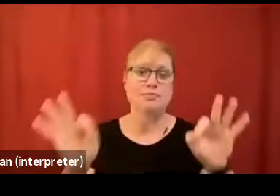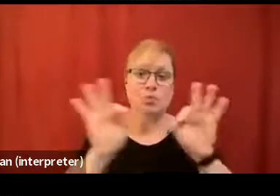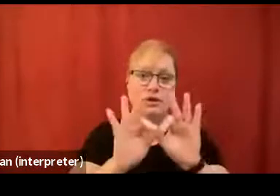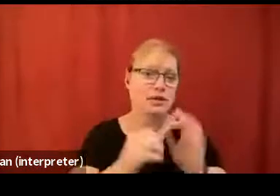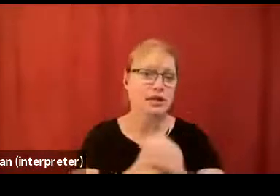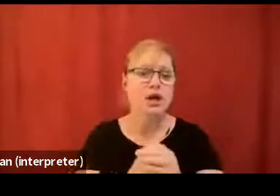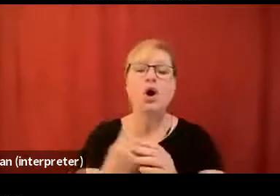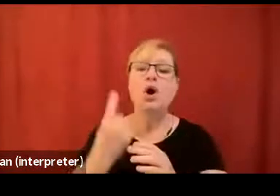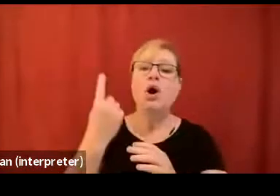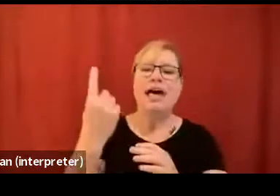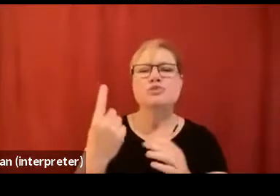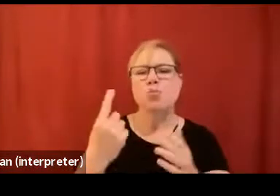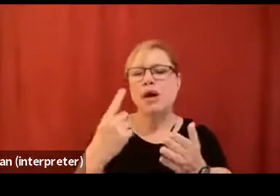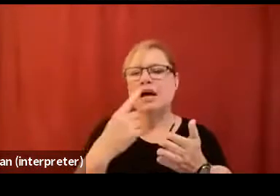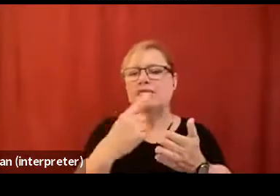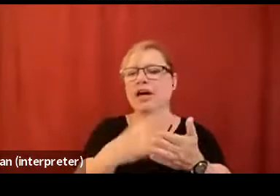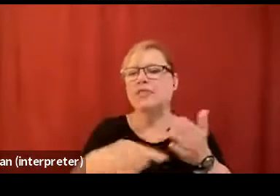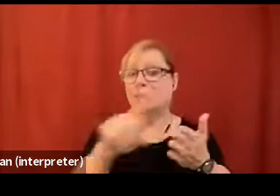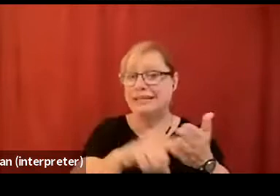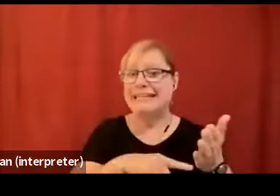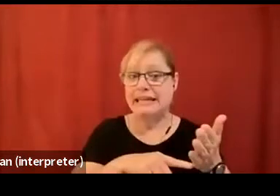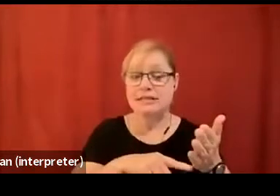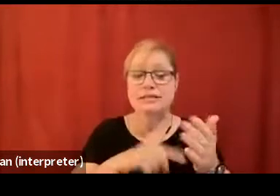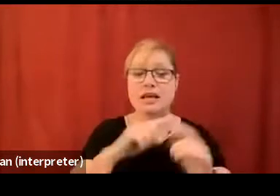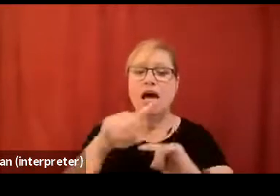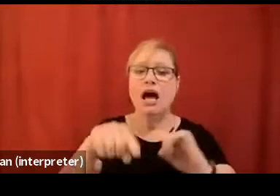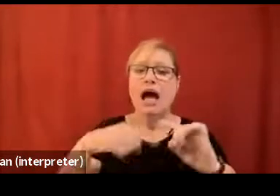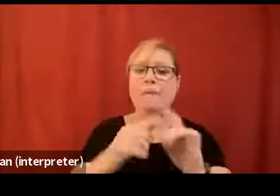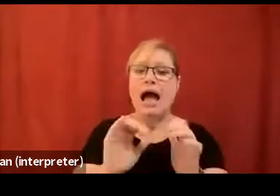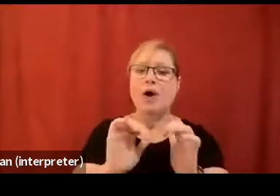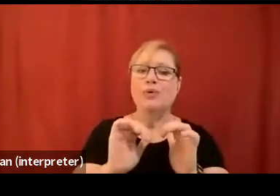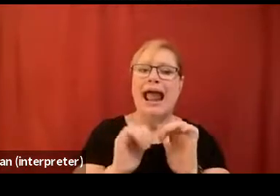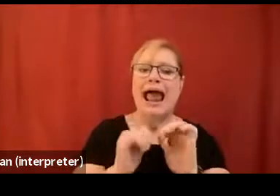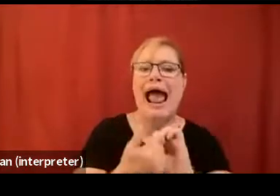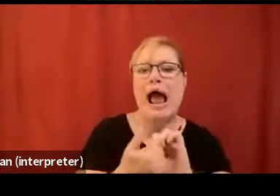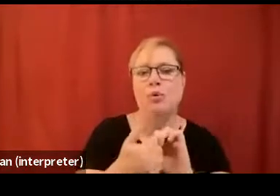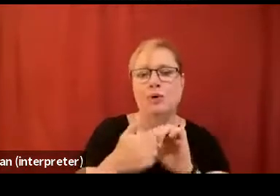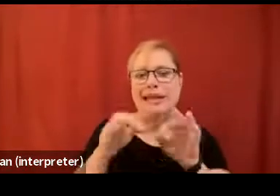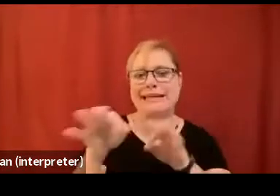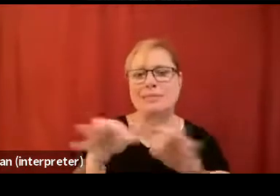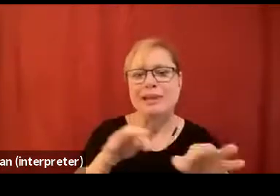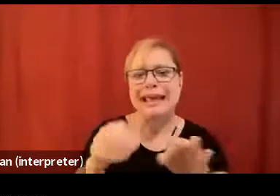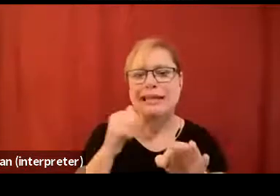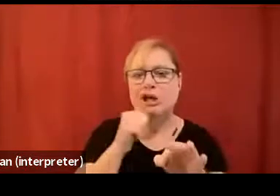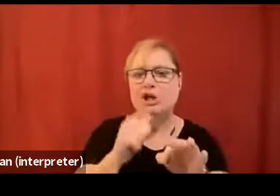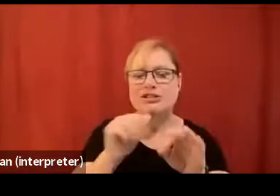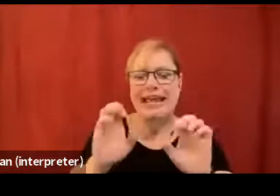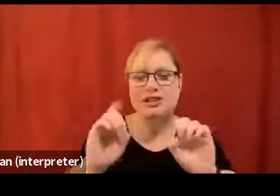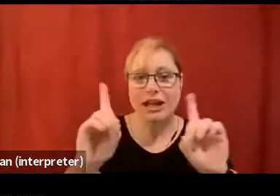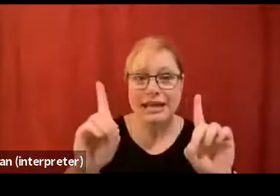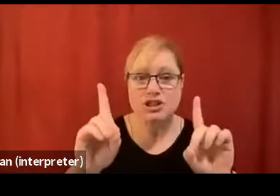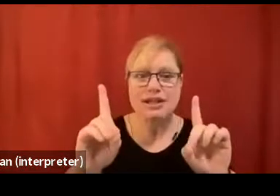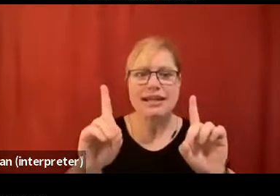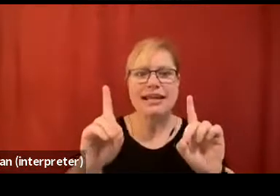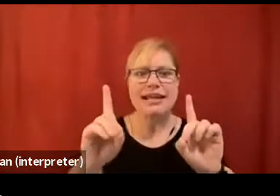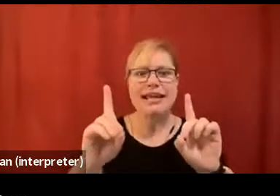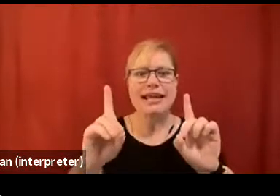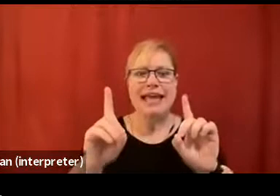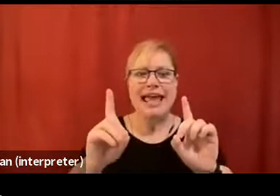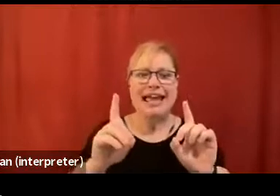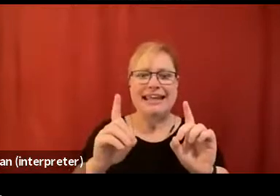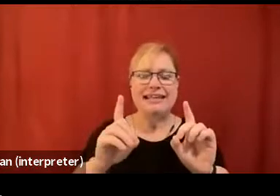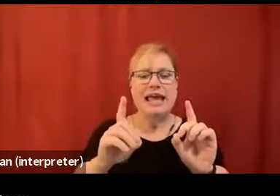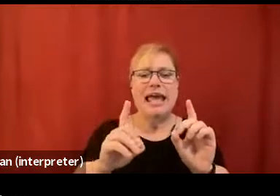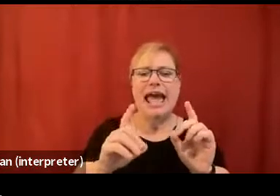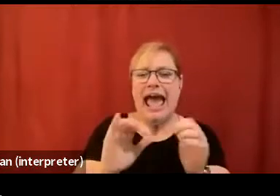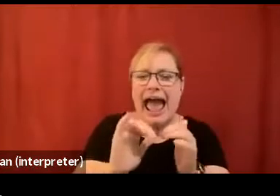the critiques about some of the ways that we justify girls' education is sometimes when it is justified for economic means,